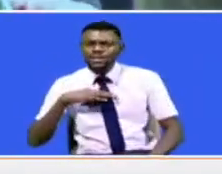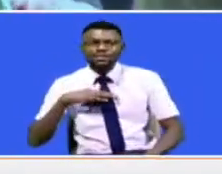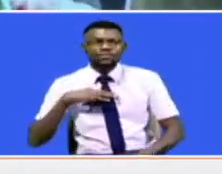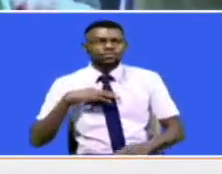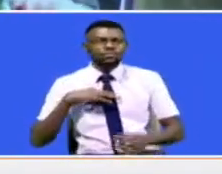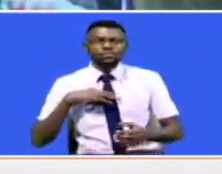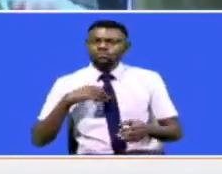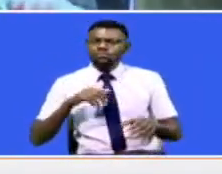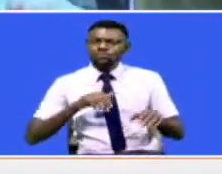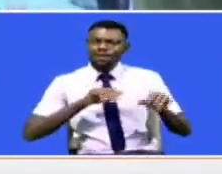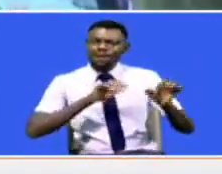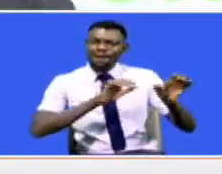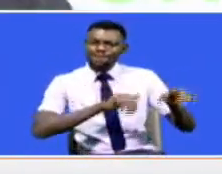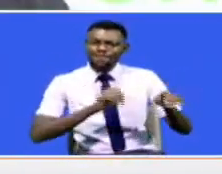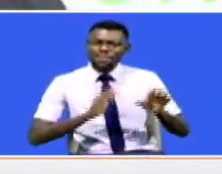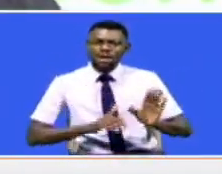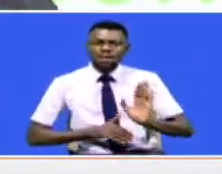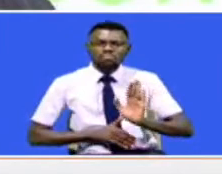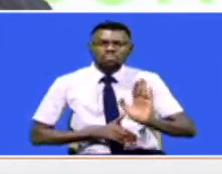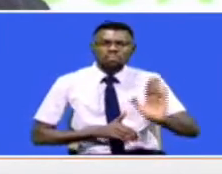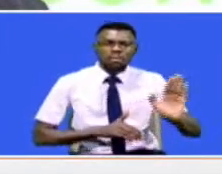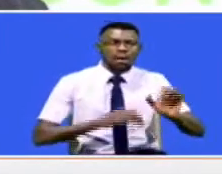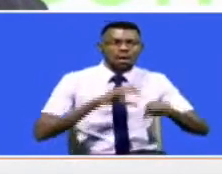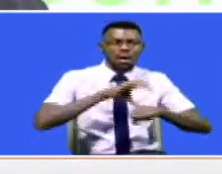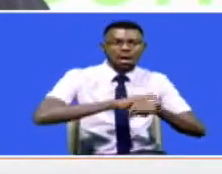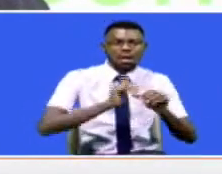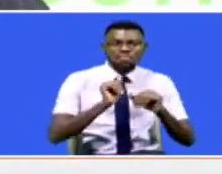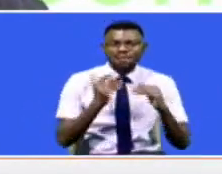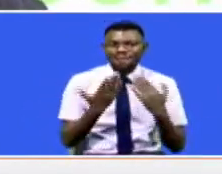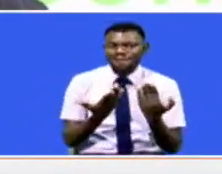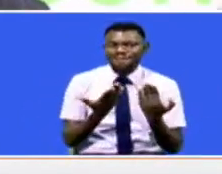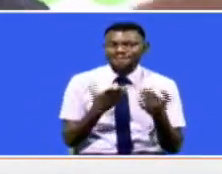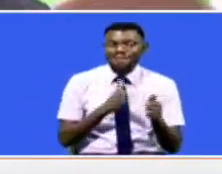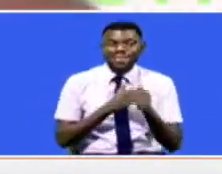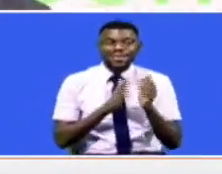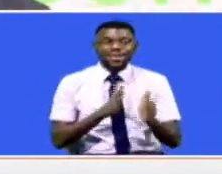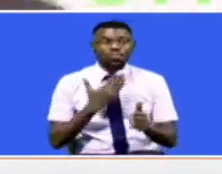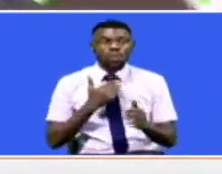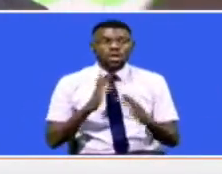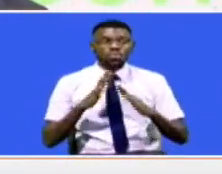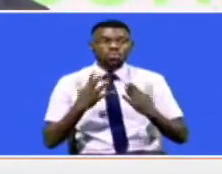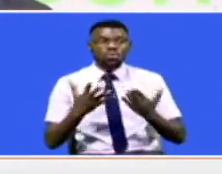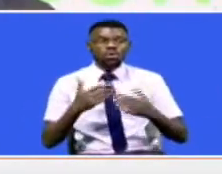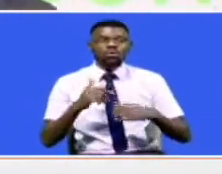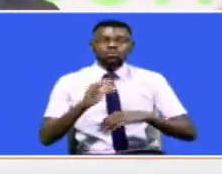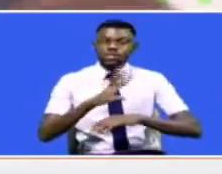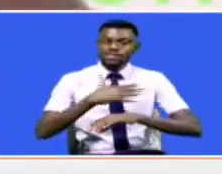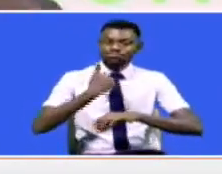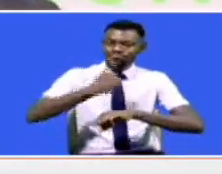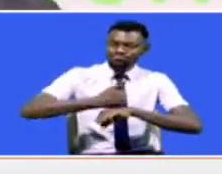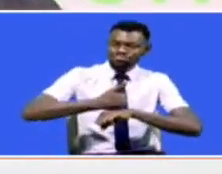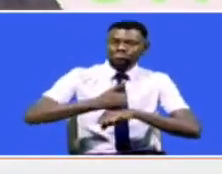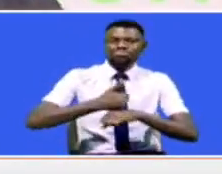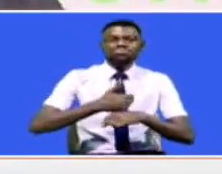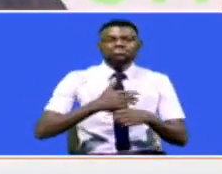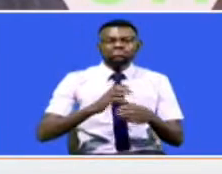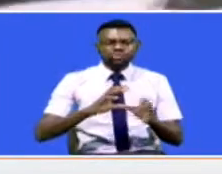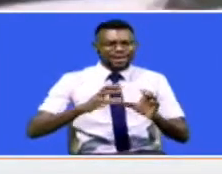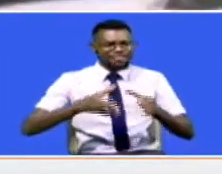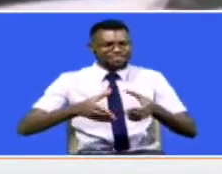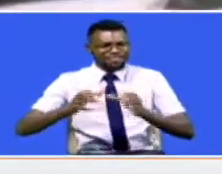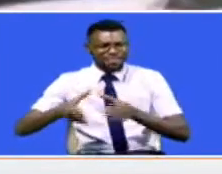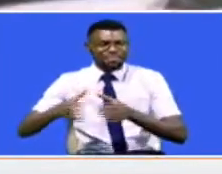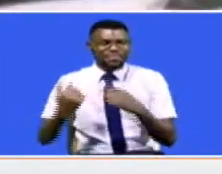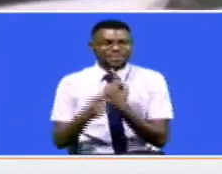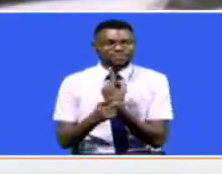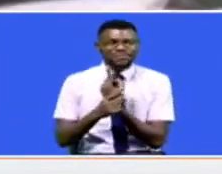up with the farmer? A section of the leaders called for establishment of more tea auctions in the country. The auctioning